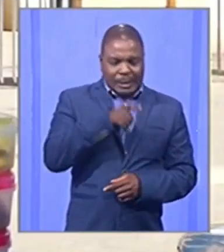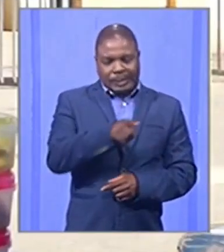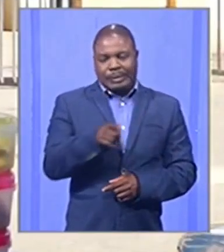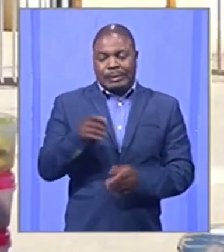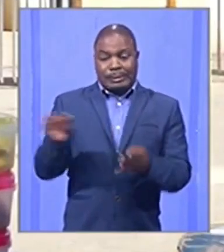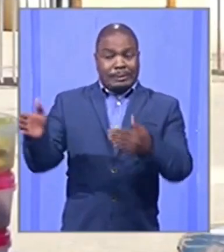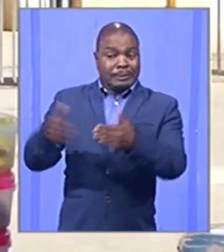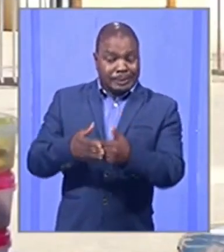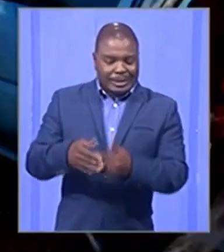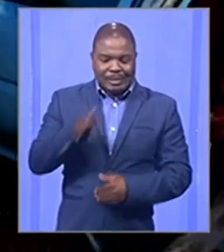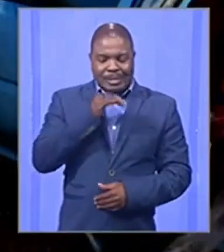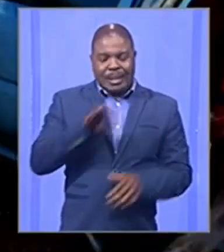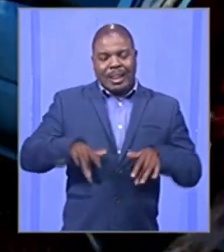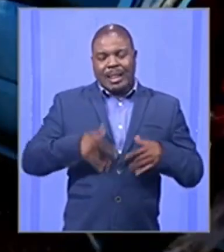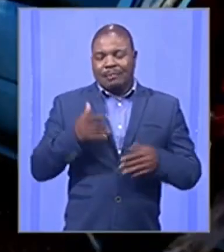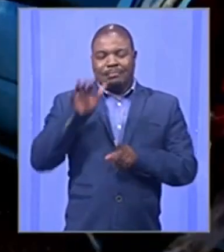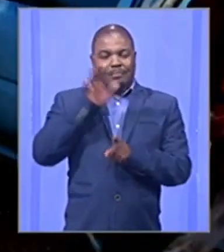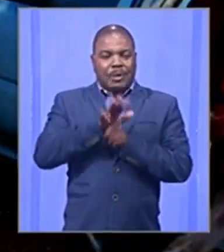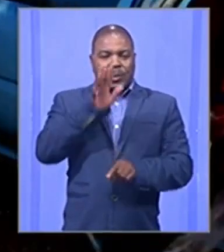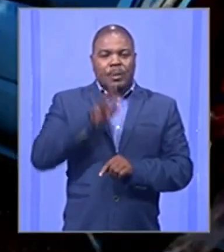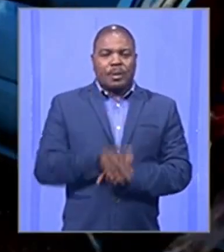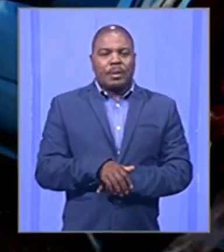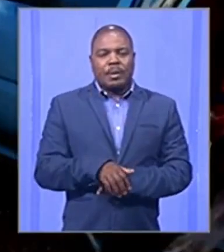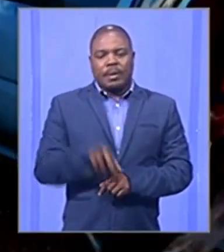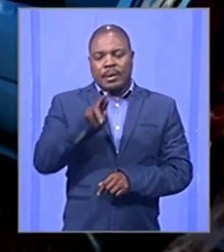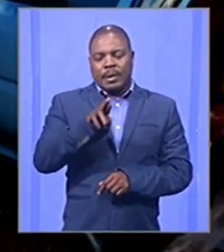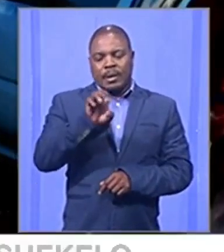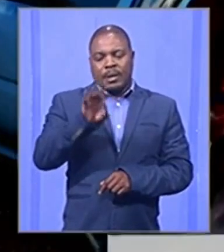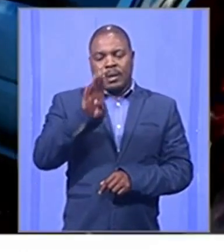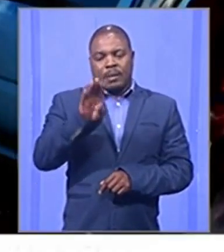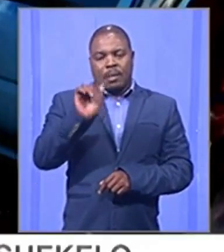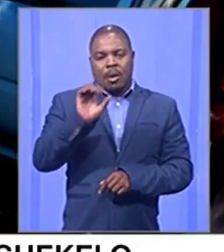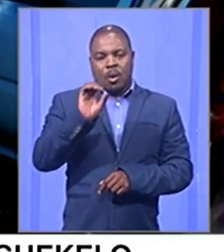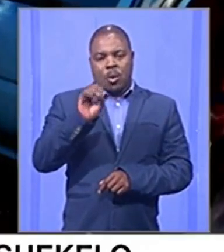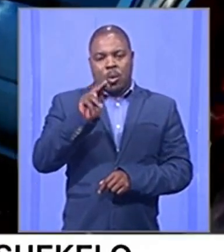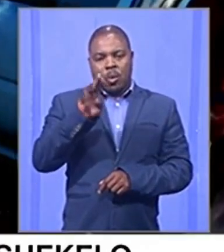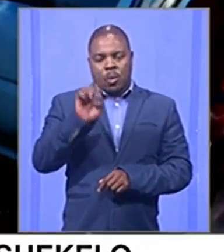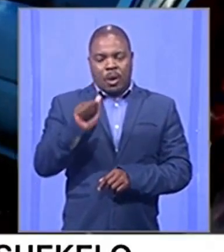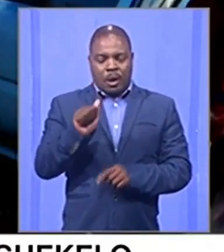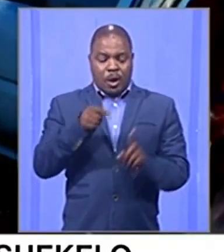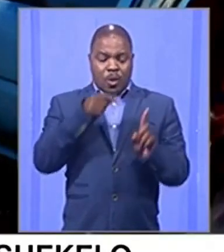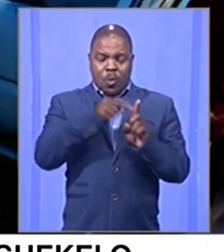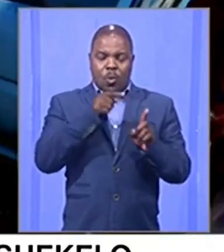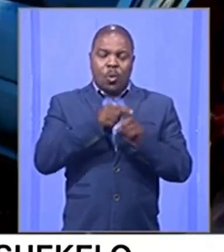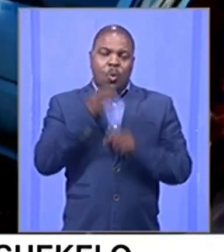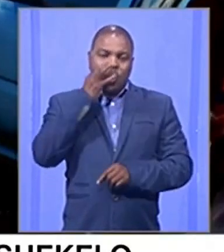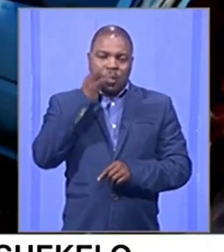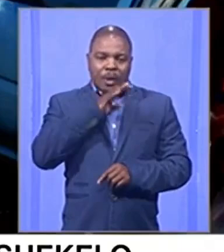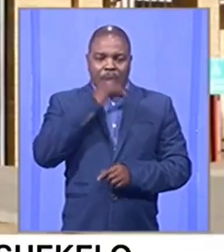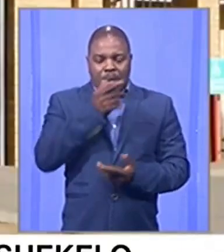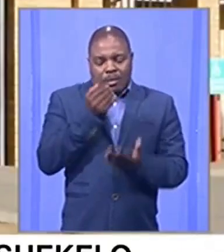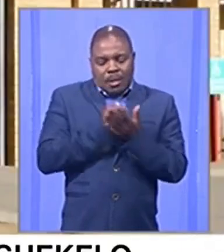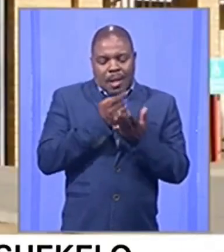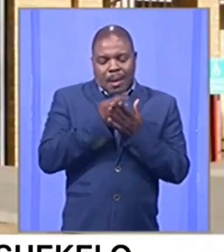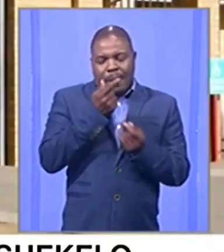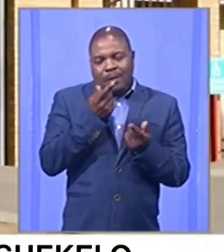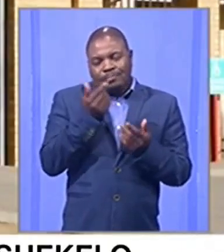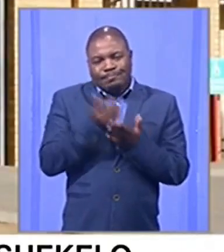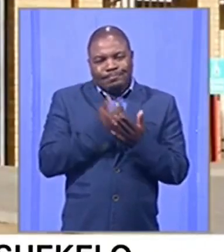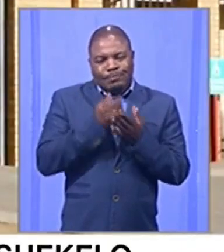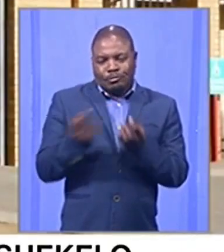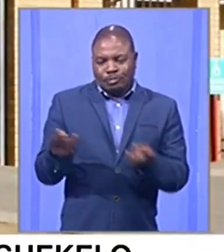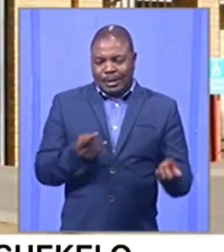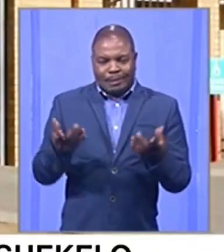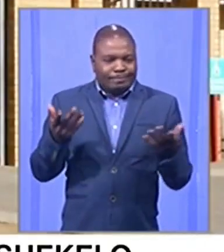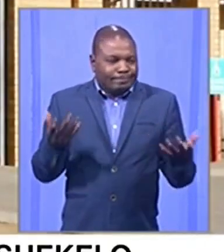bophelo ba bona. E mong wa bona e leng Rebaone 18 o re sena se tla lebisa pheletsong ya ho etsa lekeno lapeng. Ka lebaka la gore khote